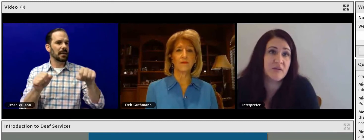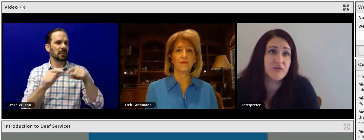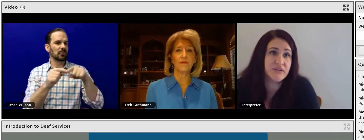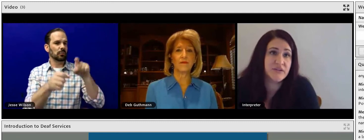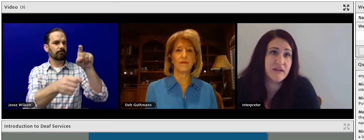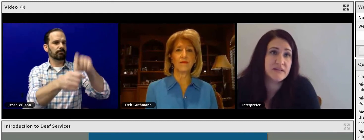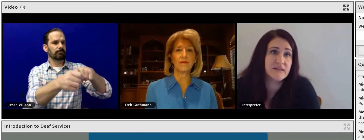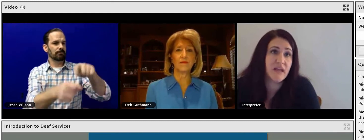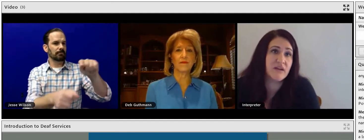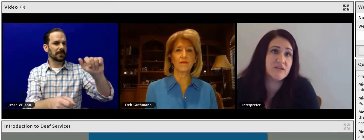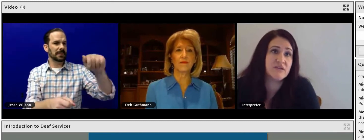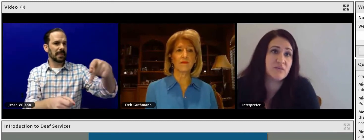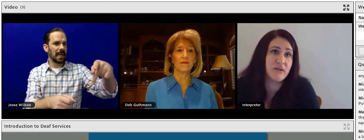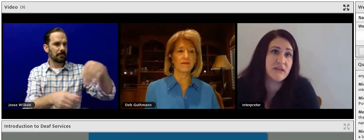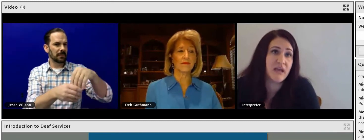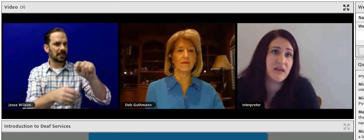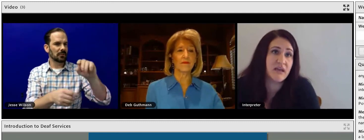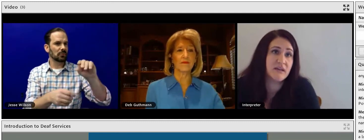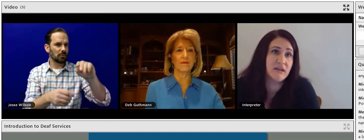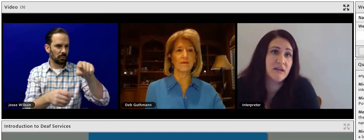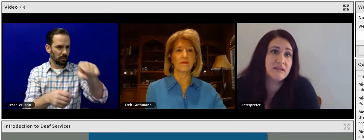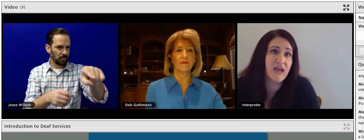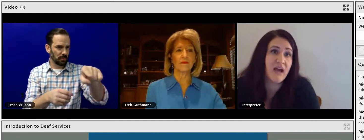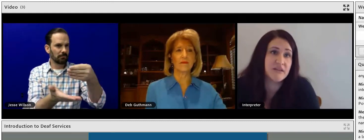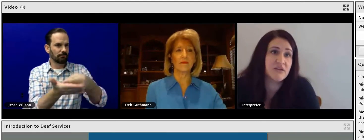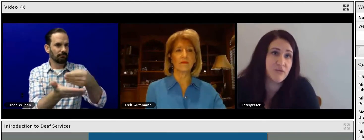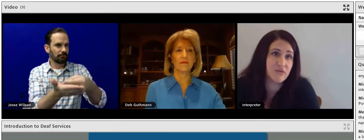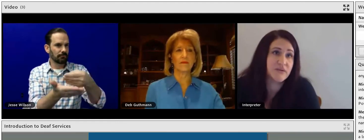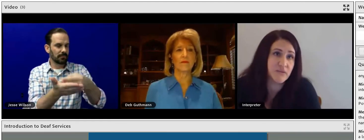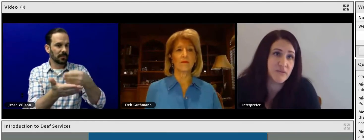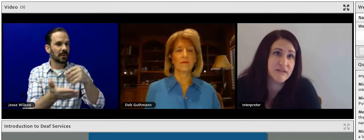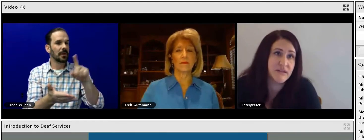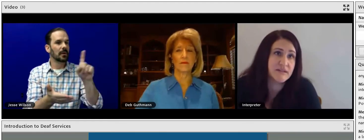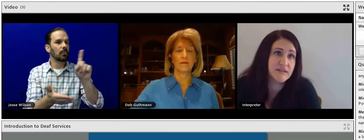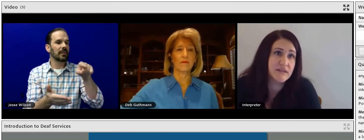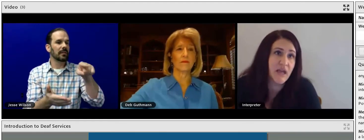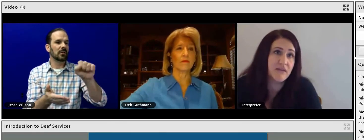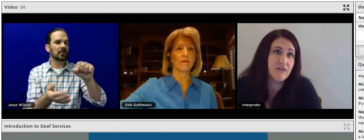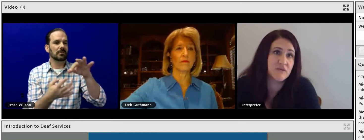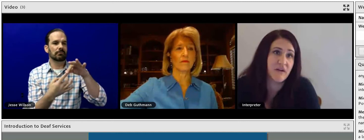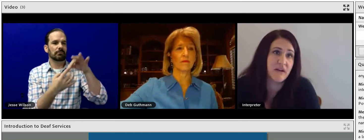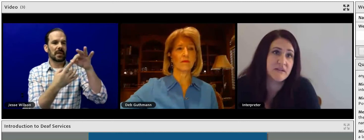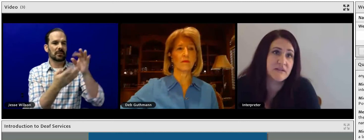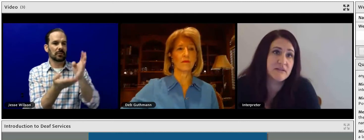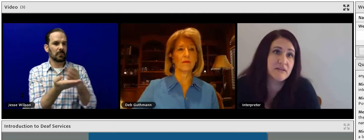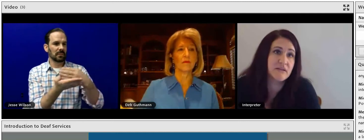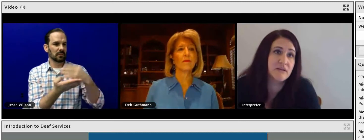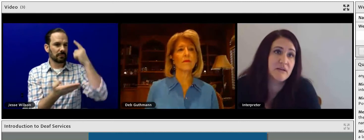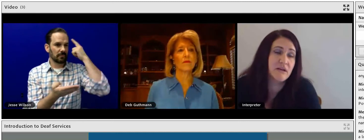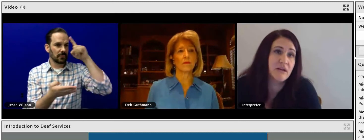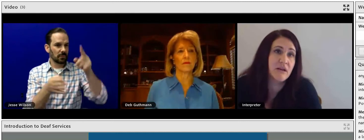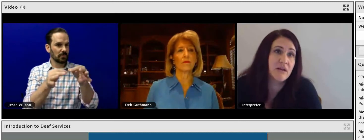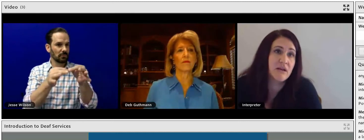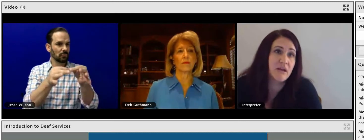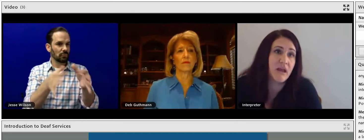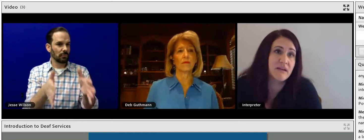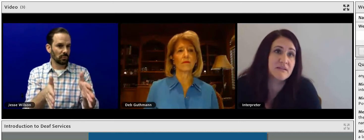we have some funding available to us, and we can tap into those resources and those funds.